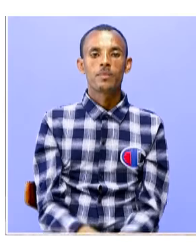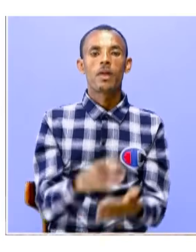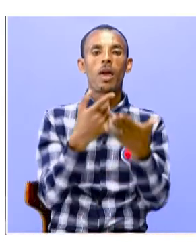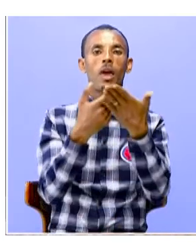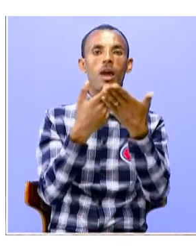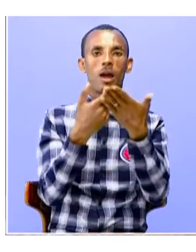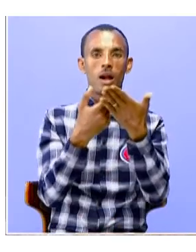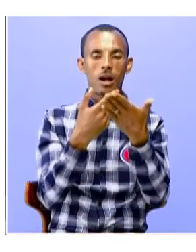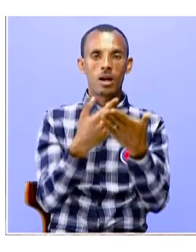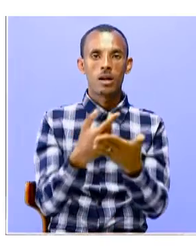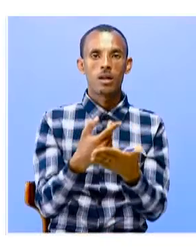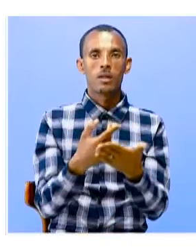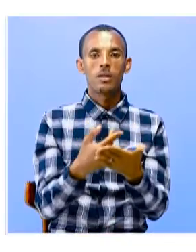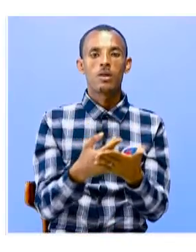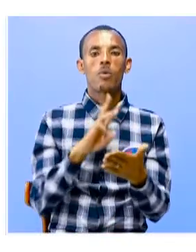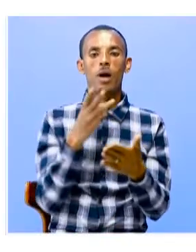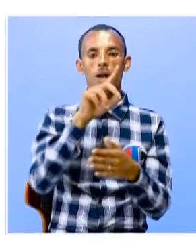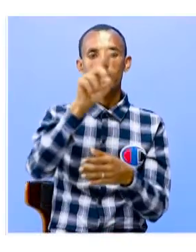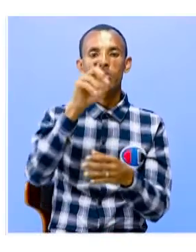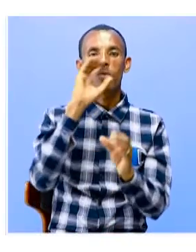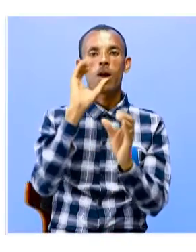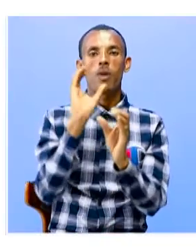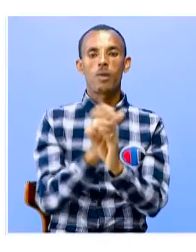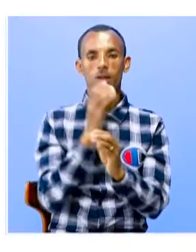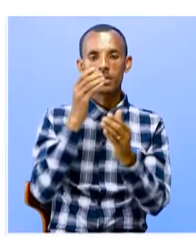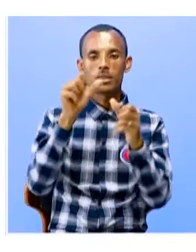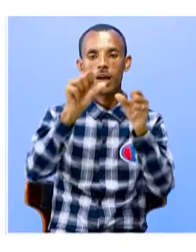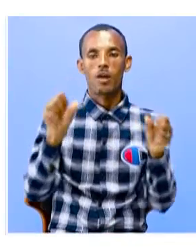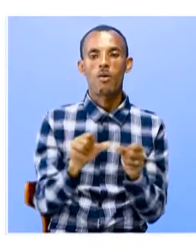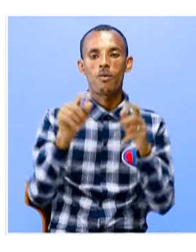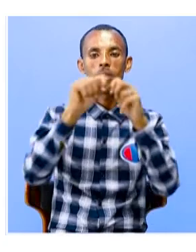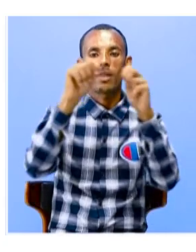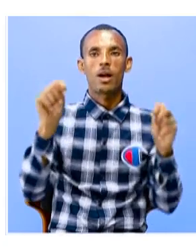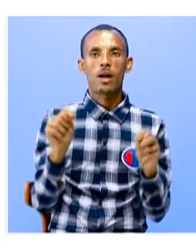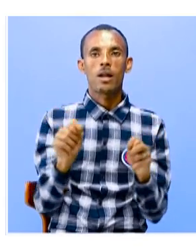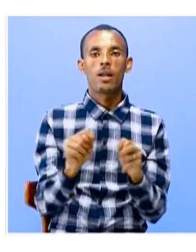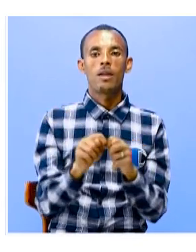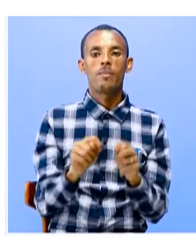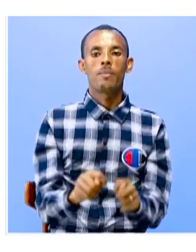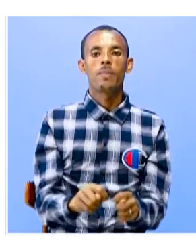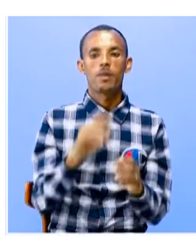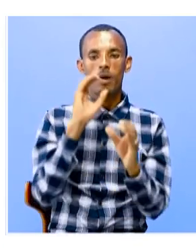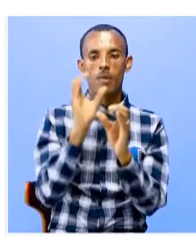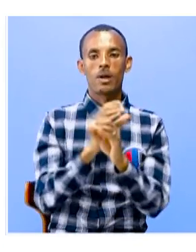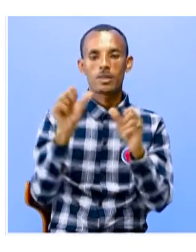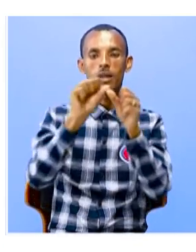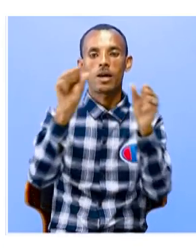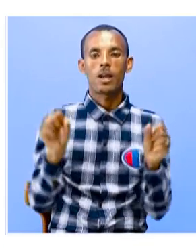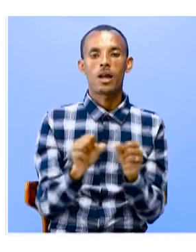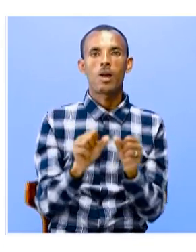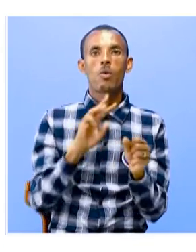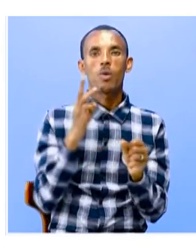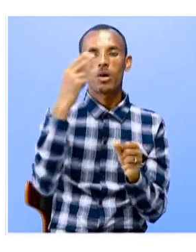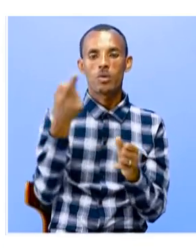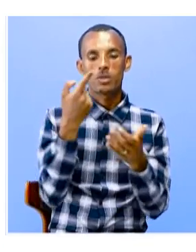here we are asked to calculate the area of the triangle. To calculate the area, we use